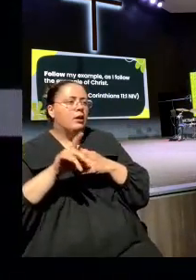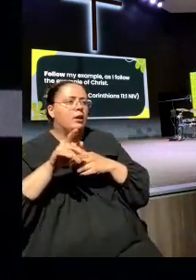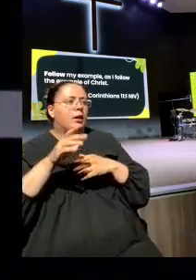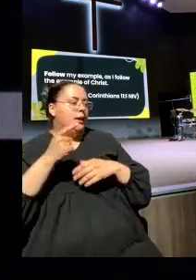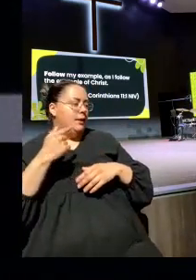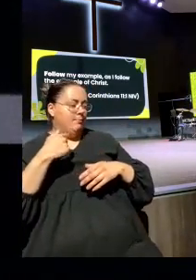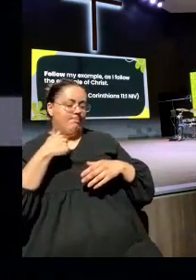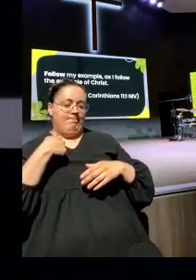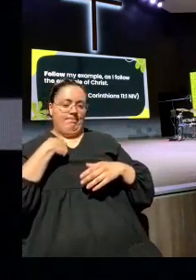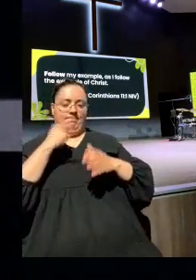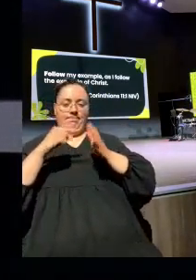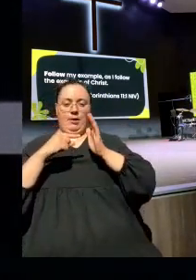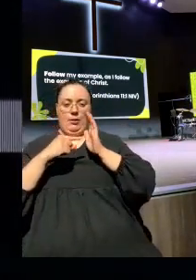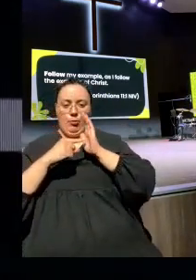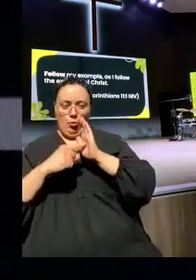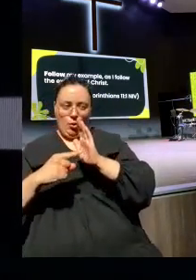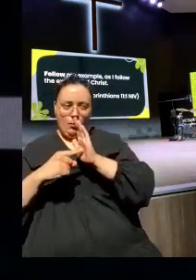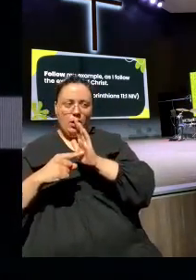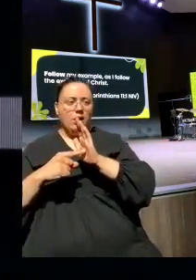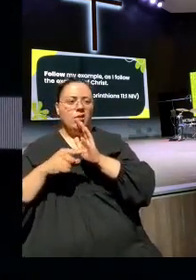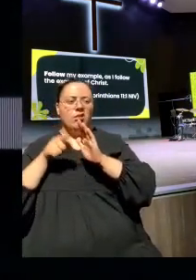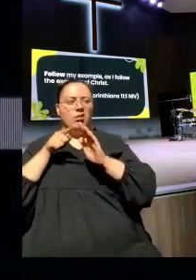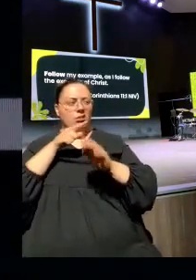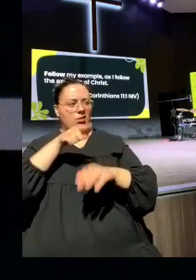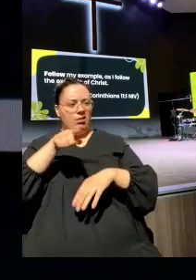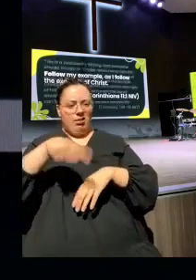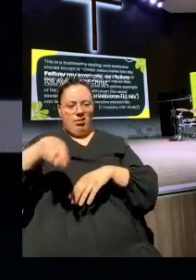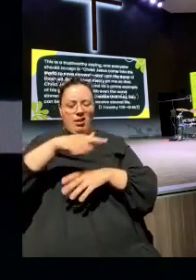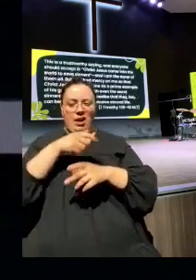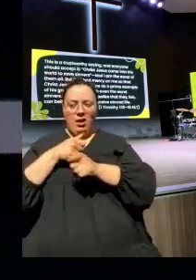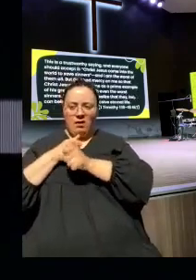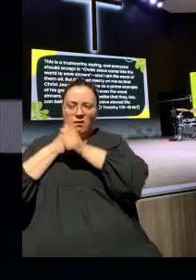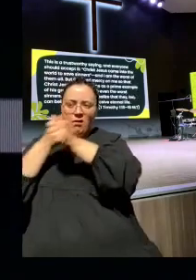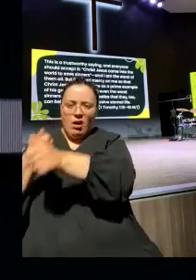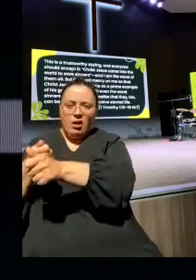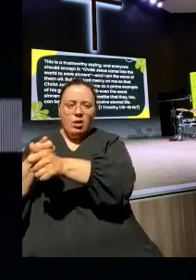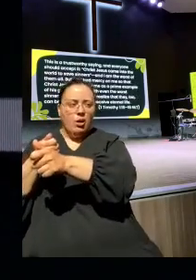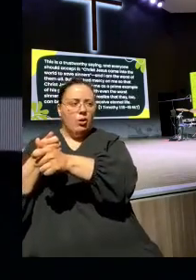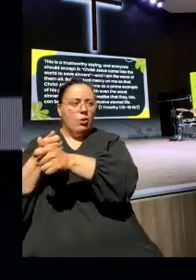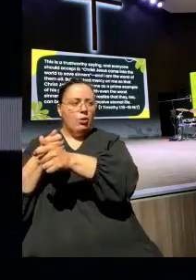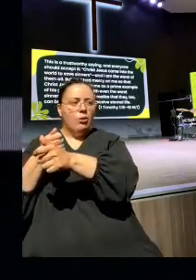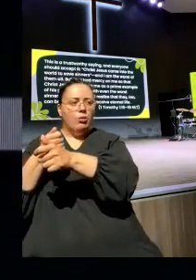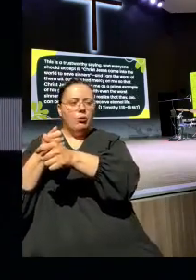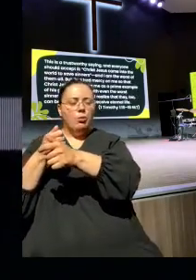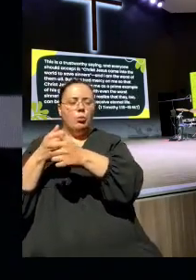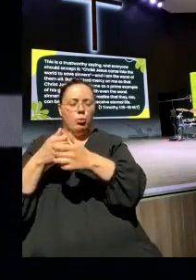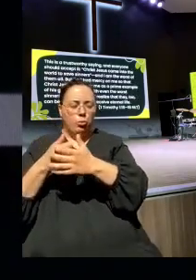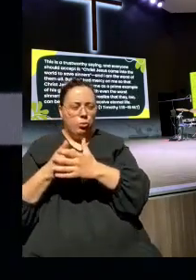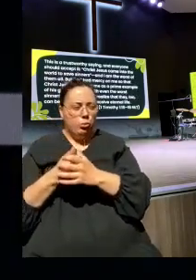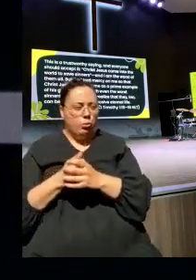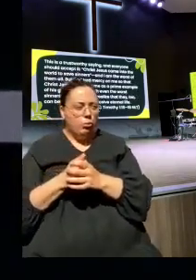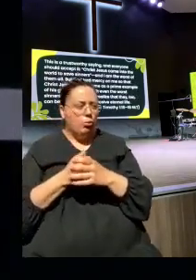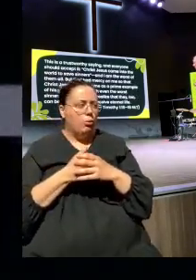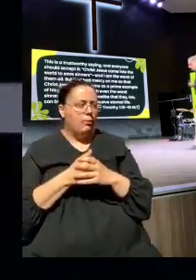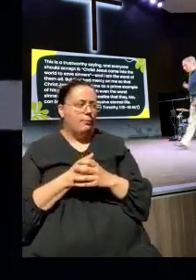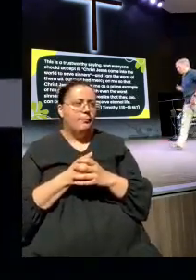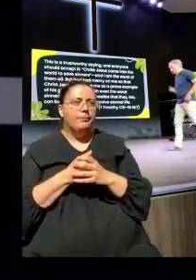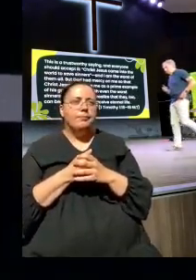to another generation, but you got to choose to engage in that. And let's close with this as we head